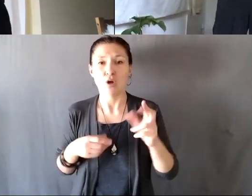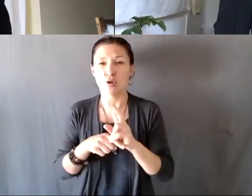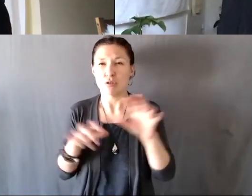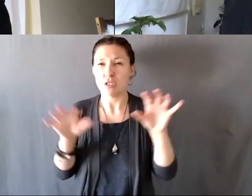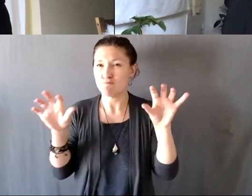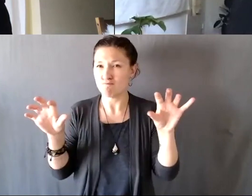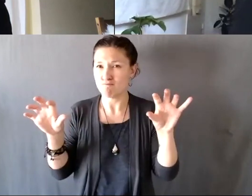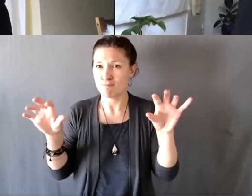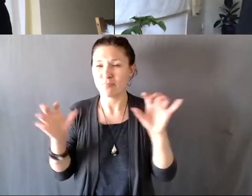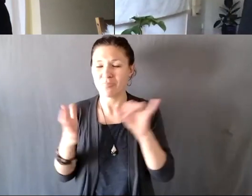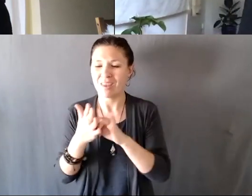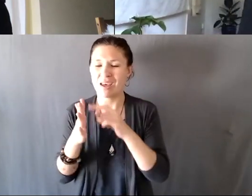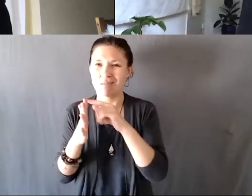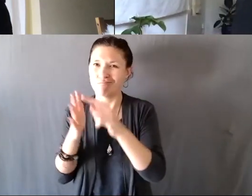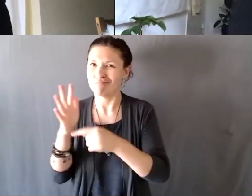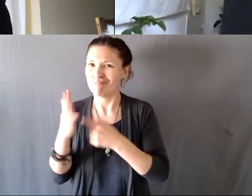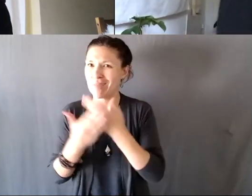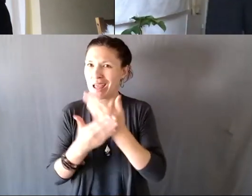claw.